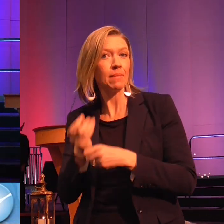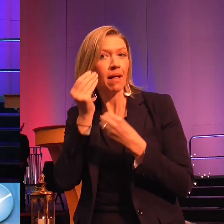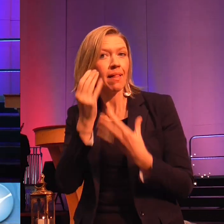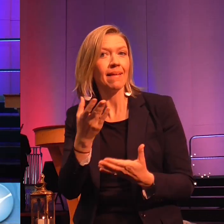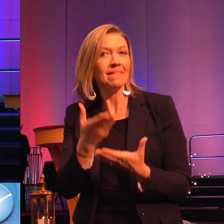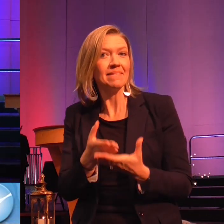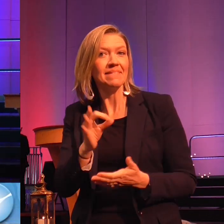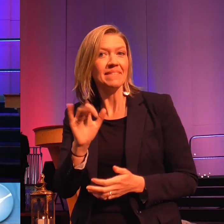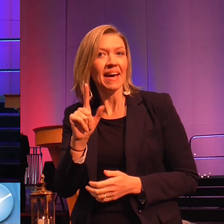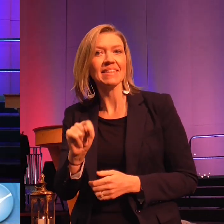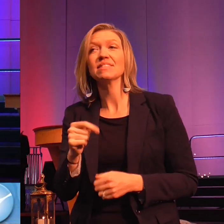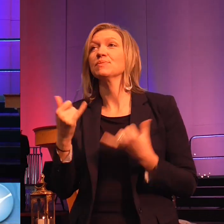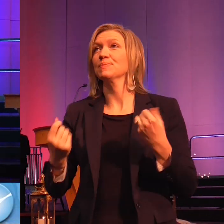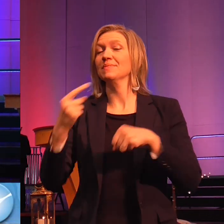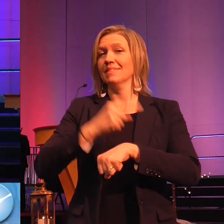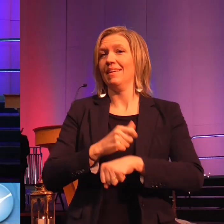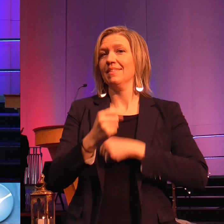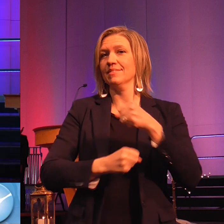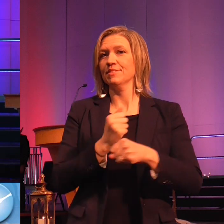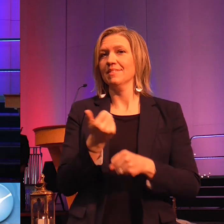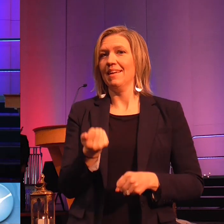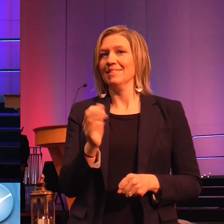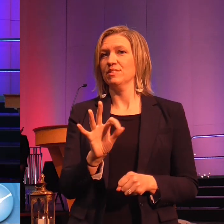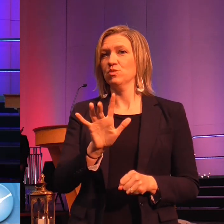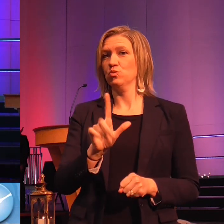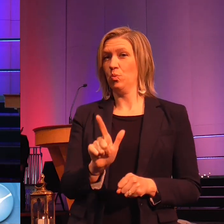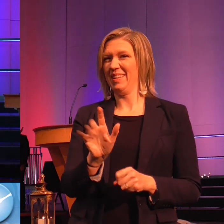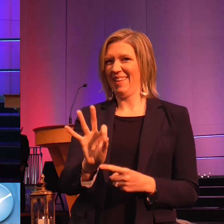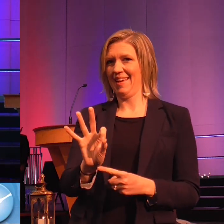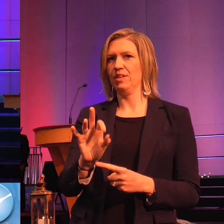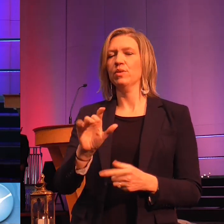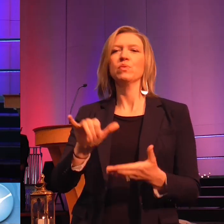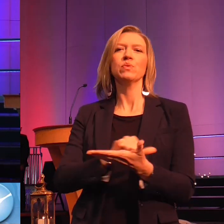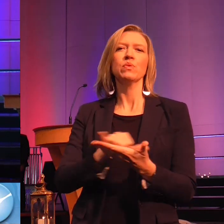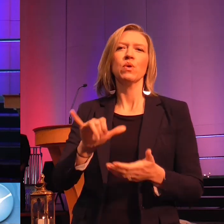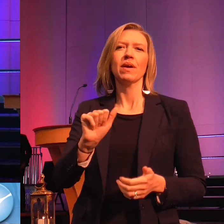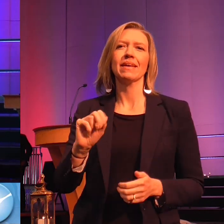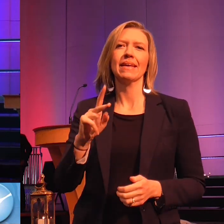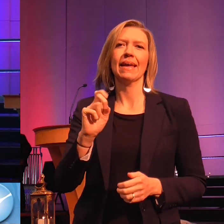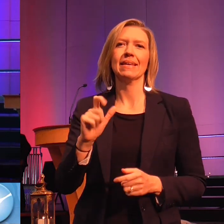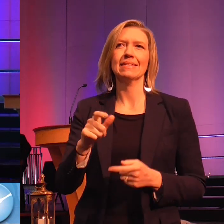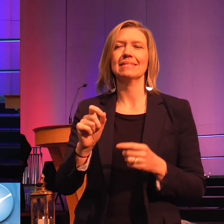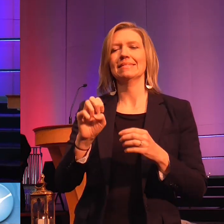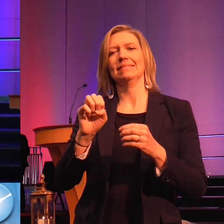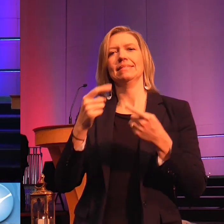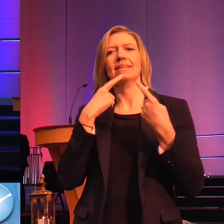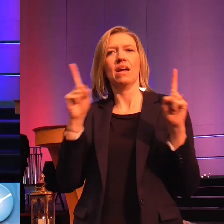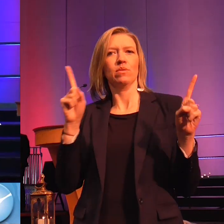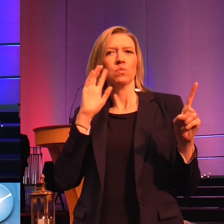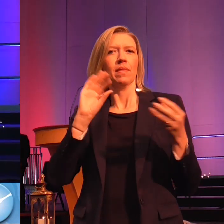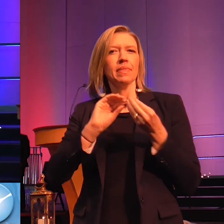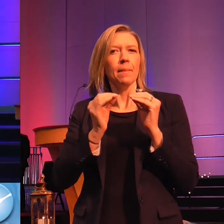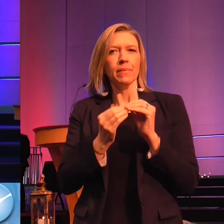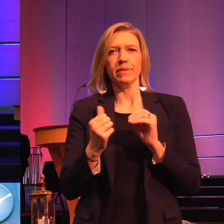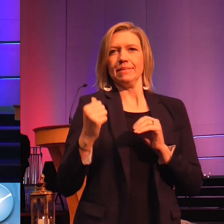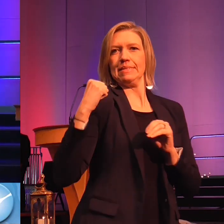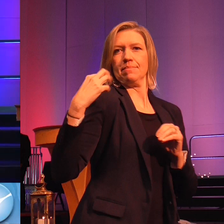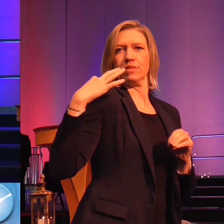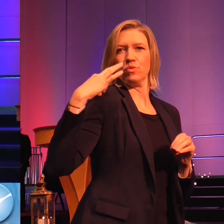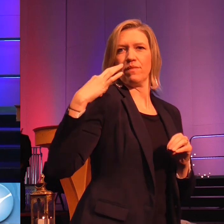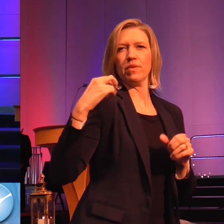in 1929 when the New York Yankees announced that they would put numbers on the back of the uniforms for the first time in